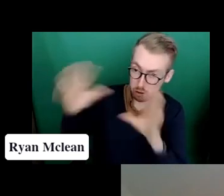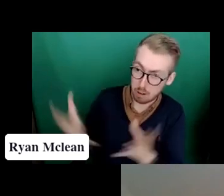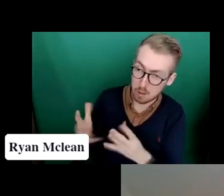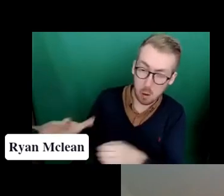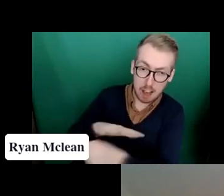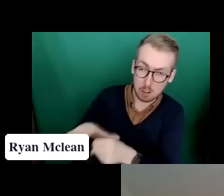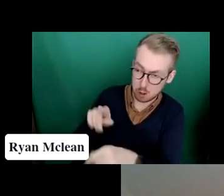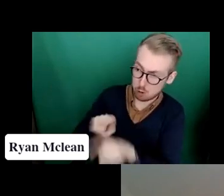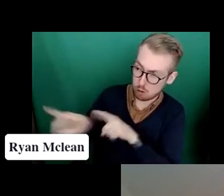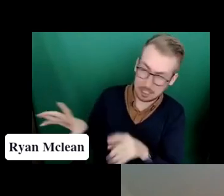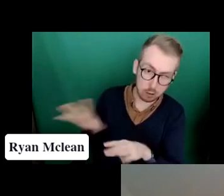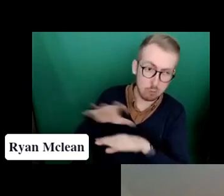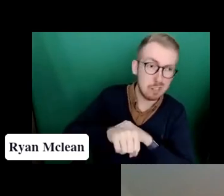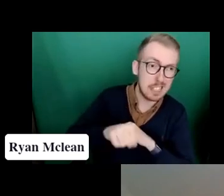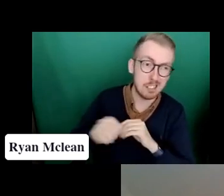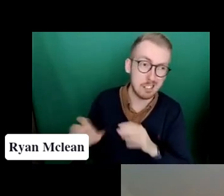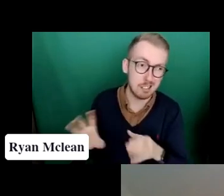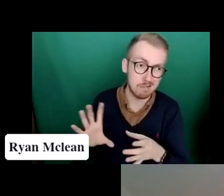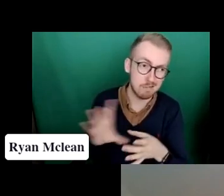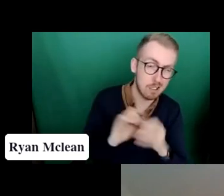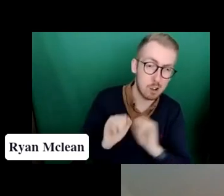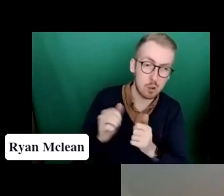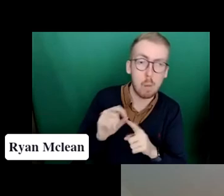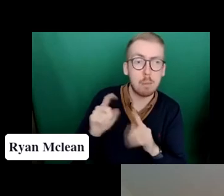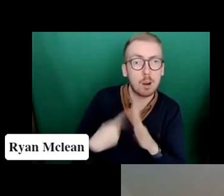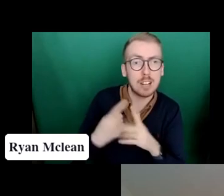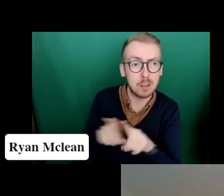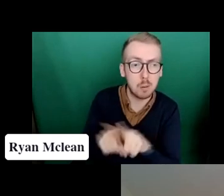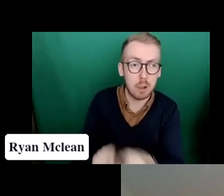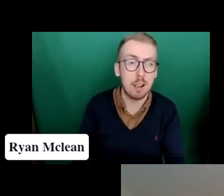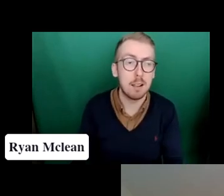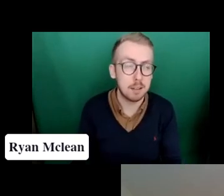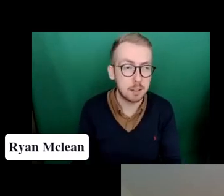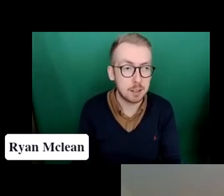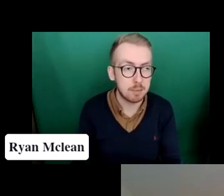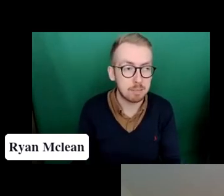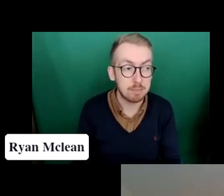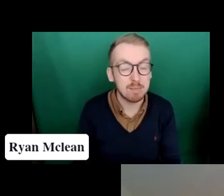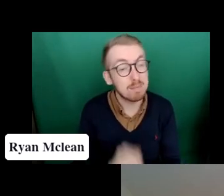reach as well, to bring people into your projects. Yeah, I suppose